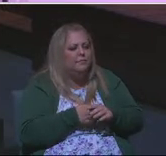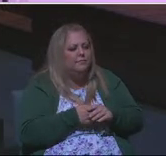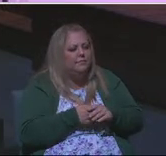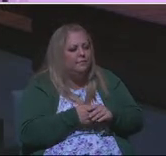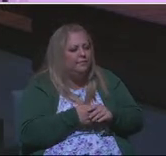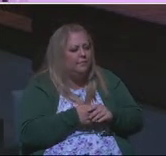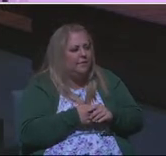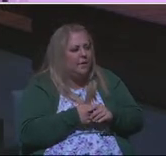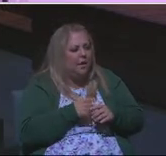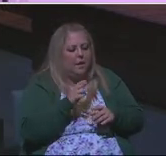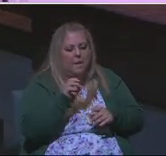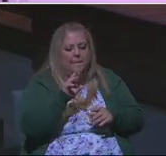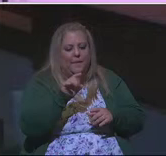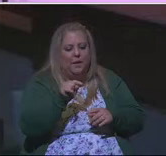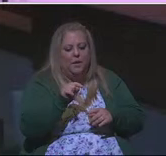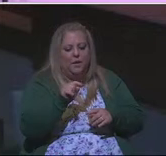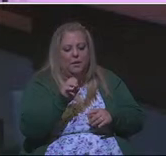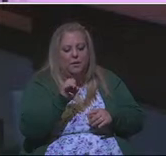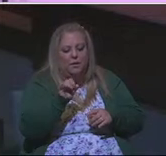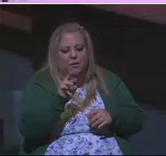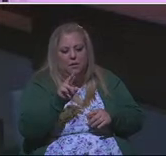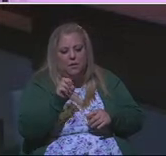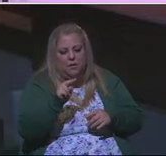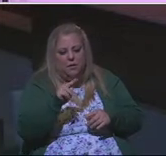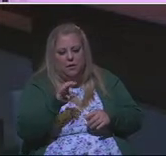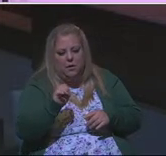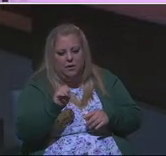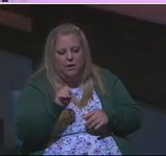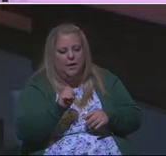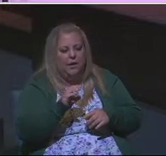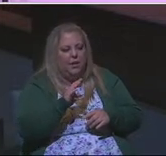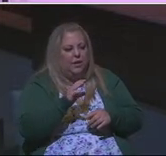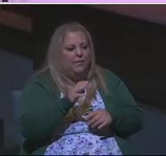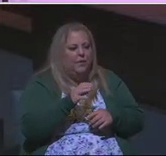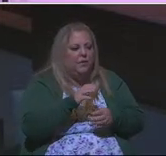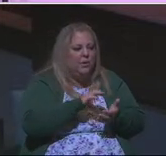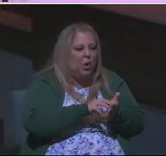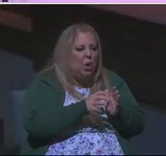Bert and Ernie, the Cookie Monster, and Kermit the Frog.